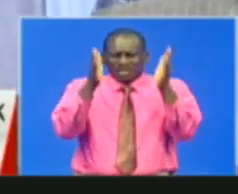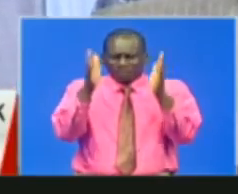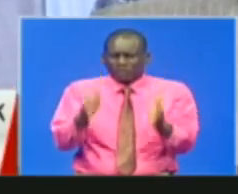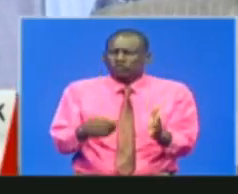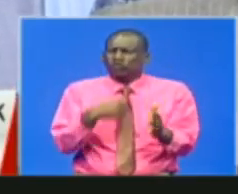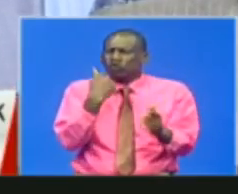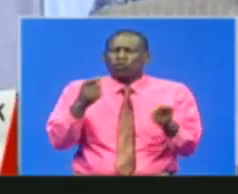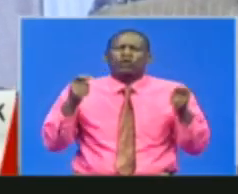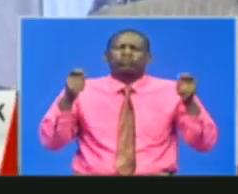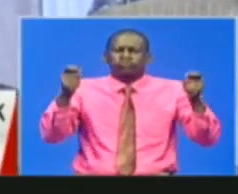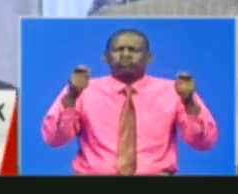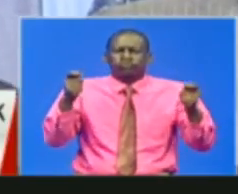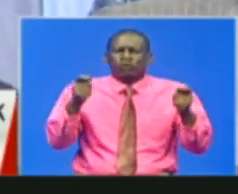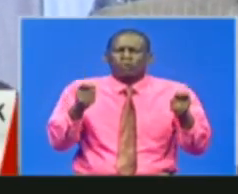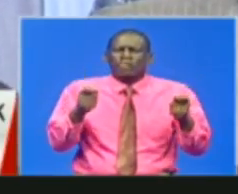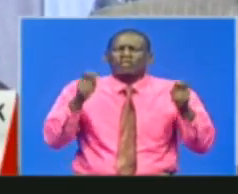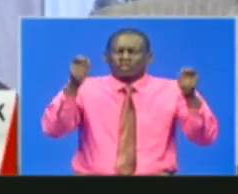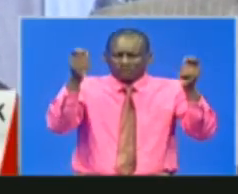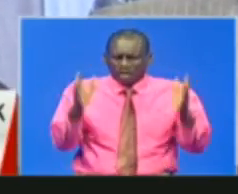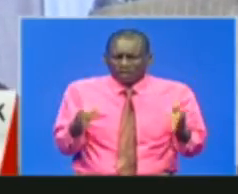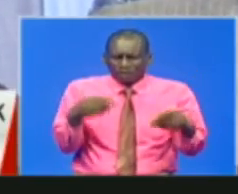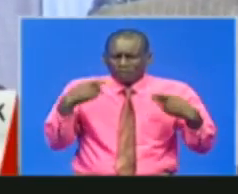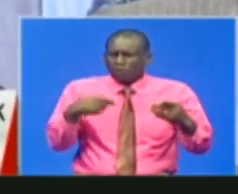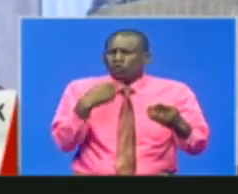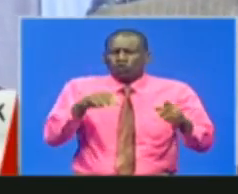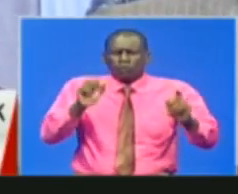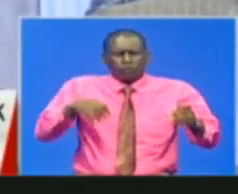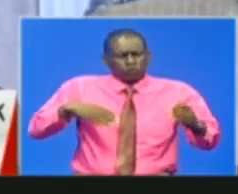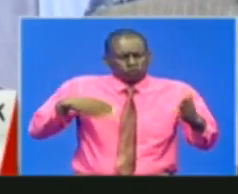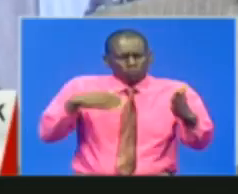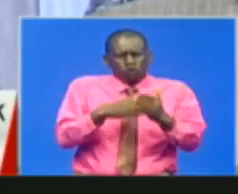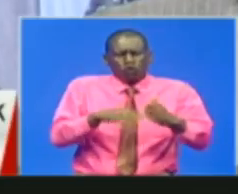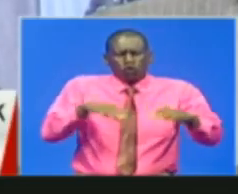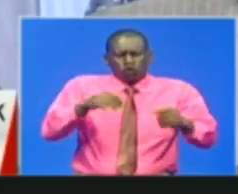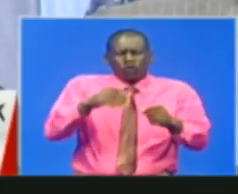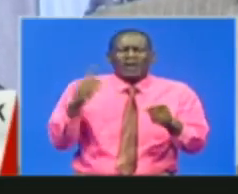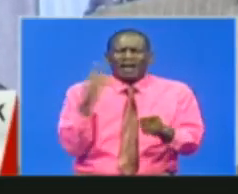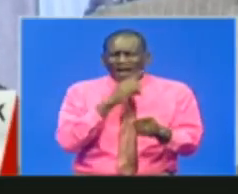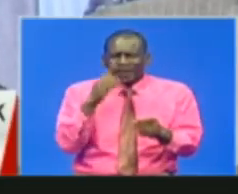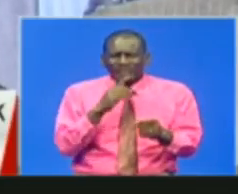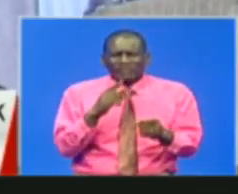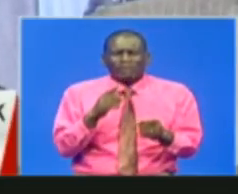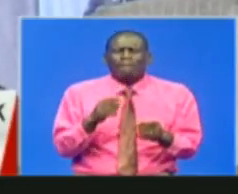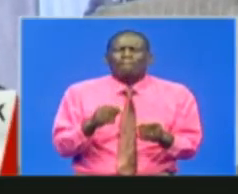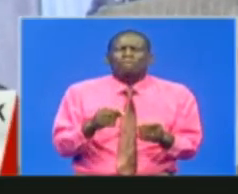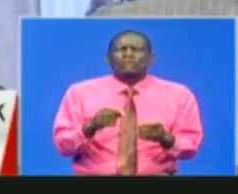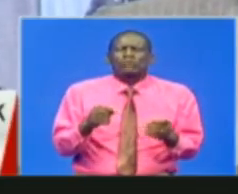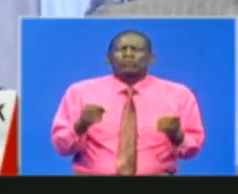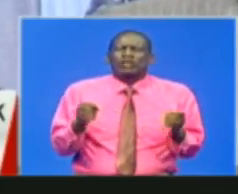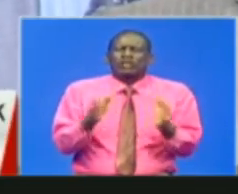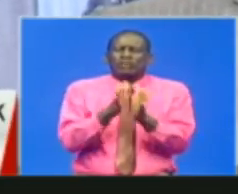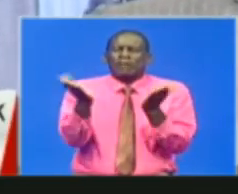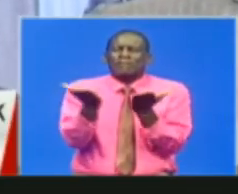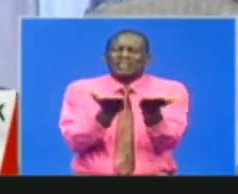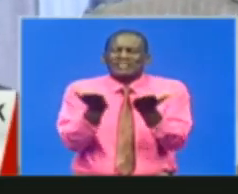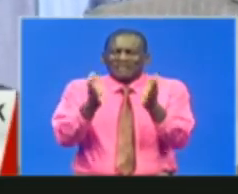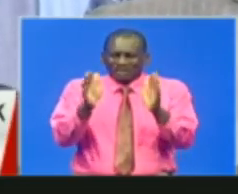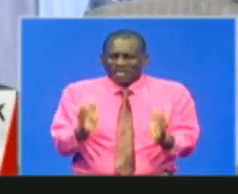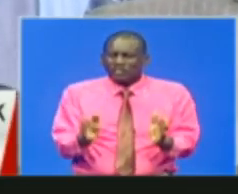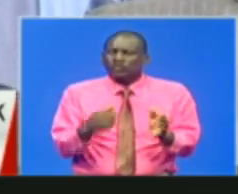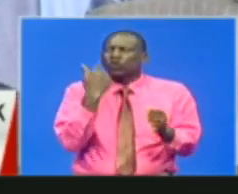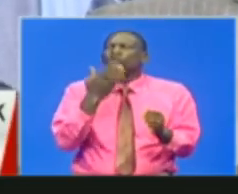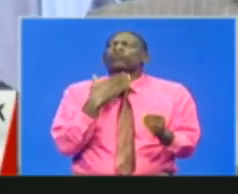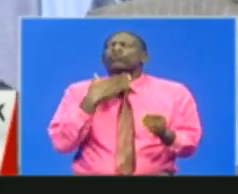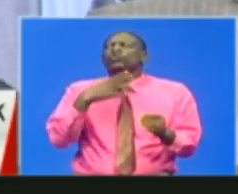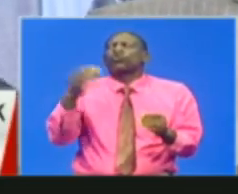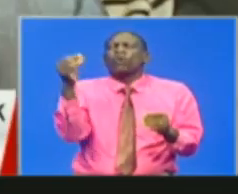picketeers who may intimidate or otherwise harass the public servants who intend